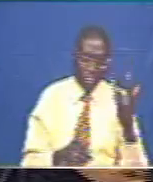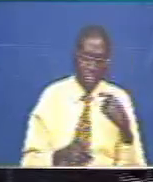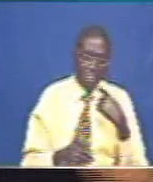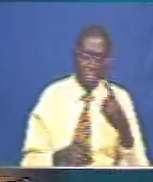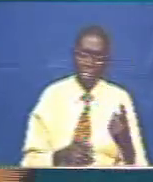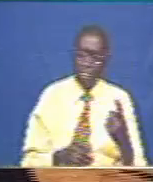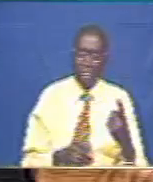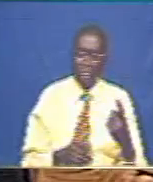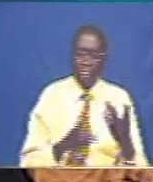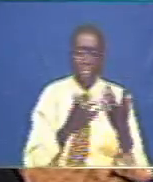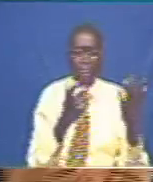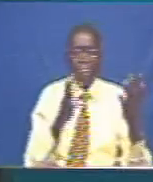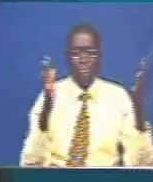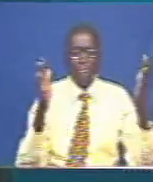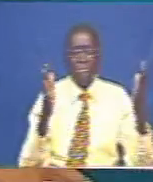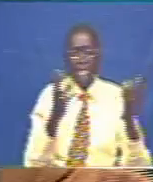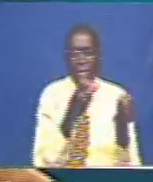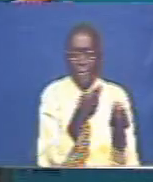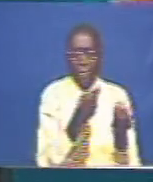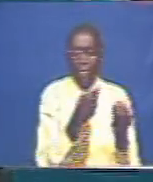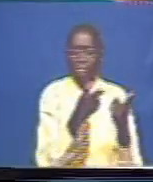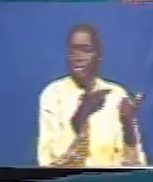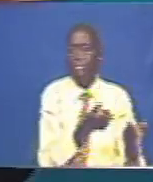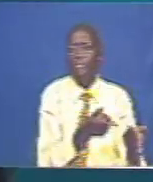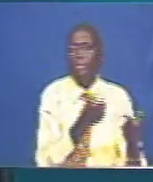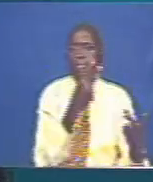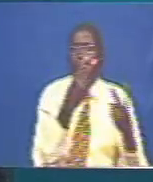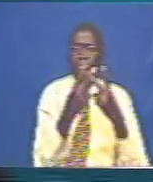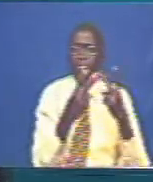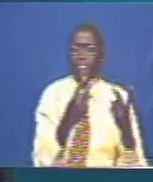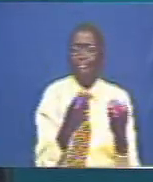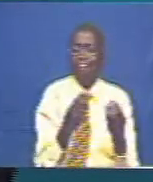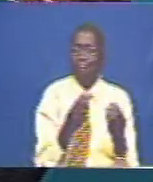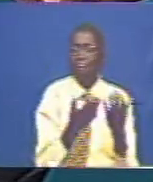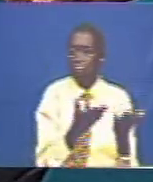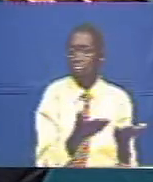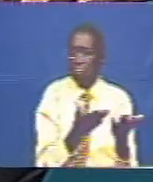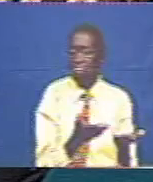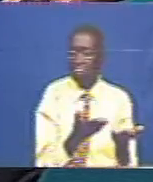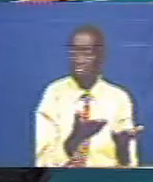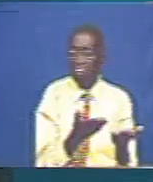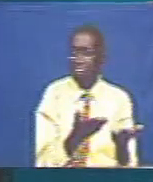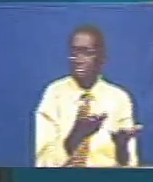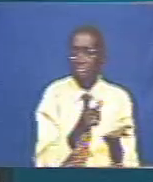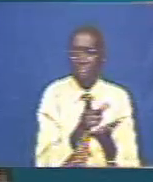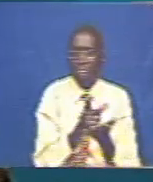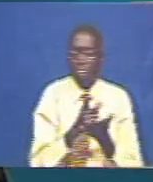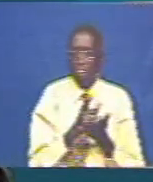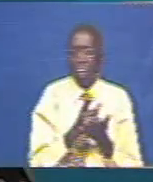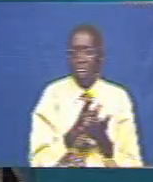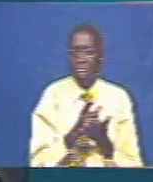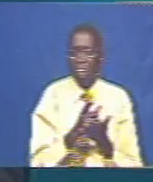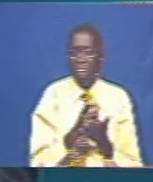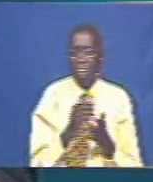A lot of this, a huge chunk of these funds, is lying idle. Because when you look at the amount of money, amount of loans, that were